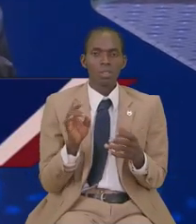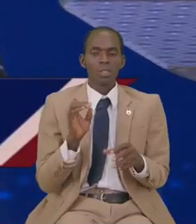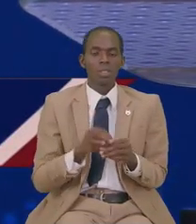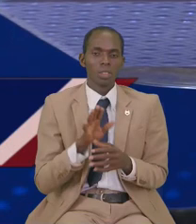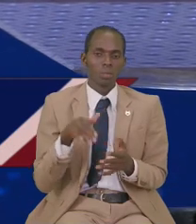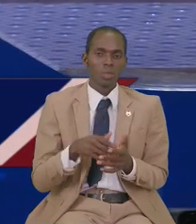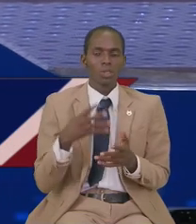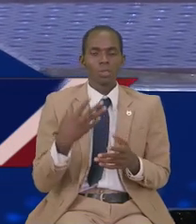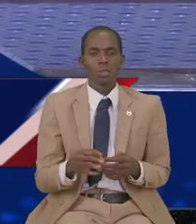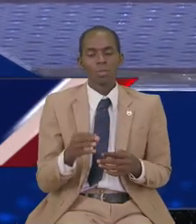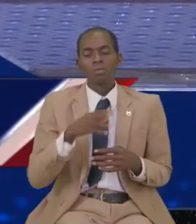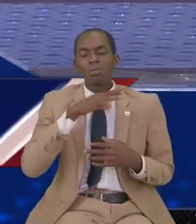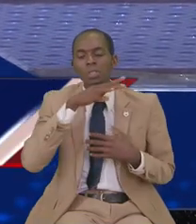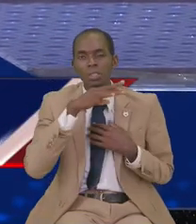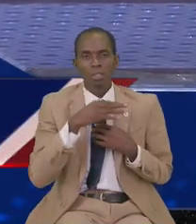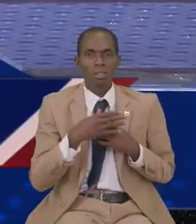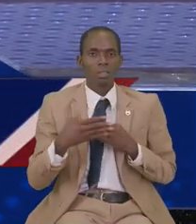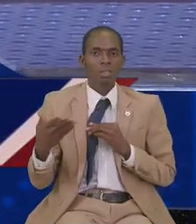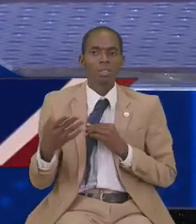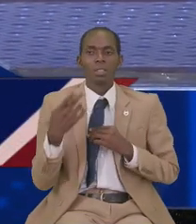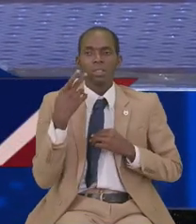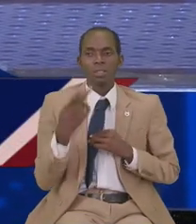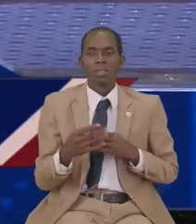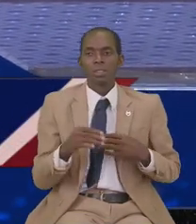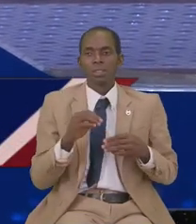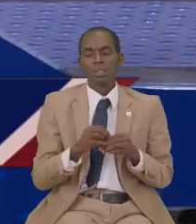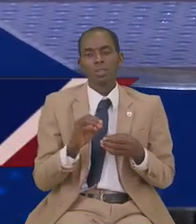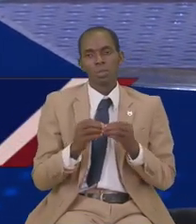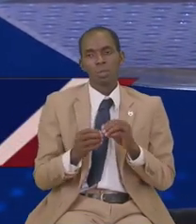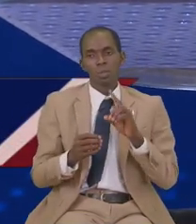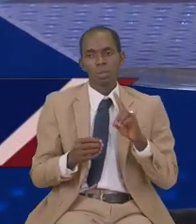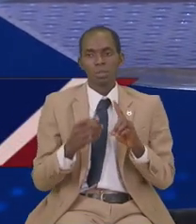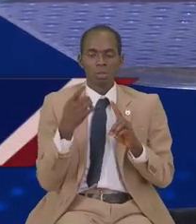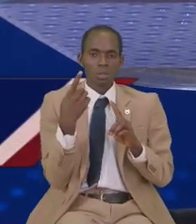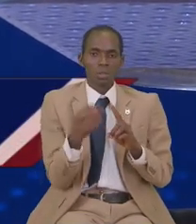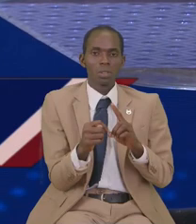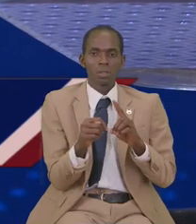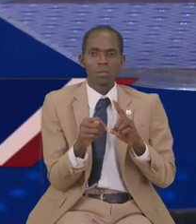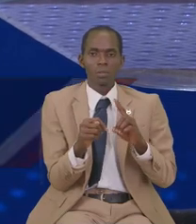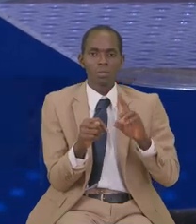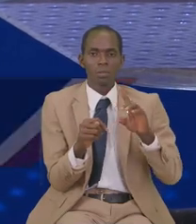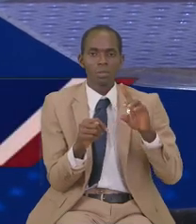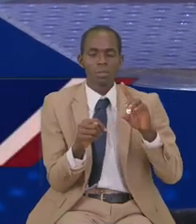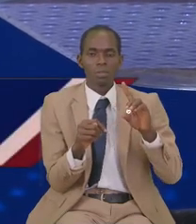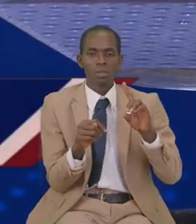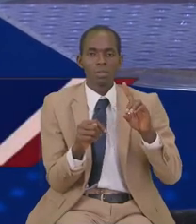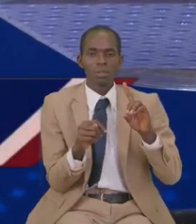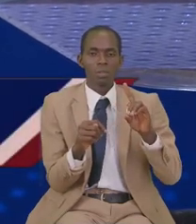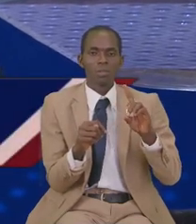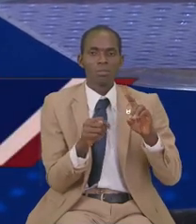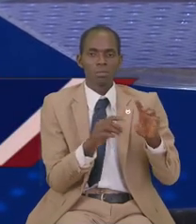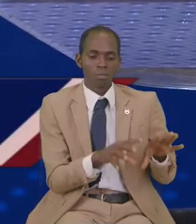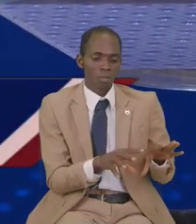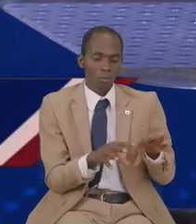We're dividing this into three parts. Number one, deportation by the Chaldeans to the